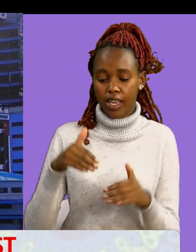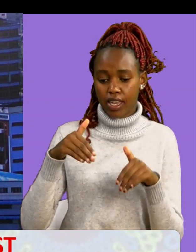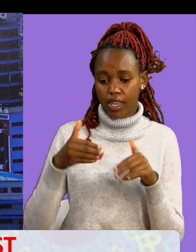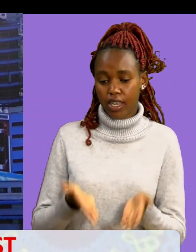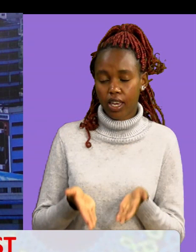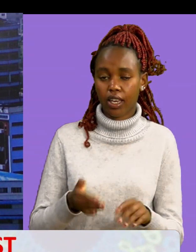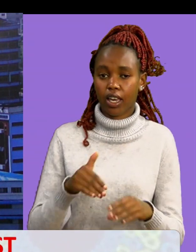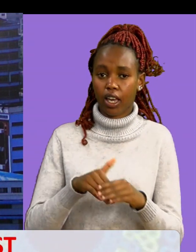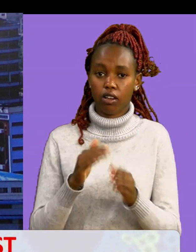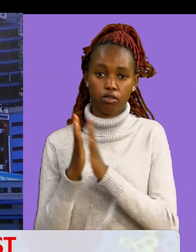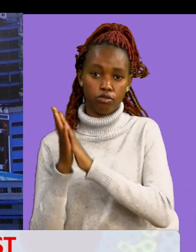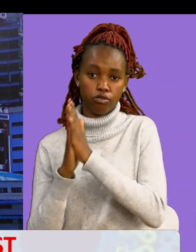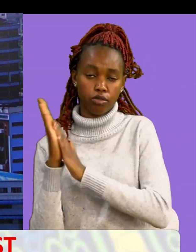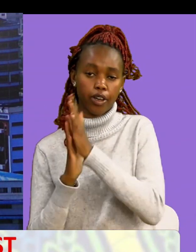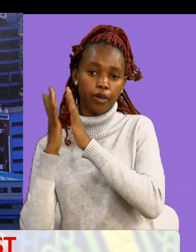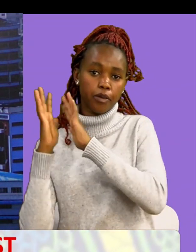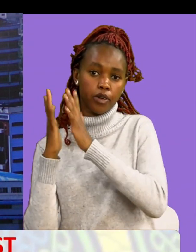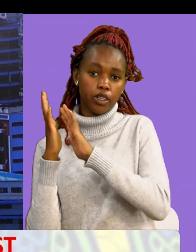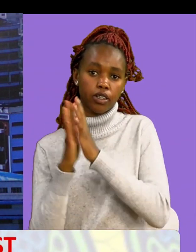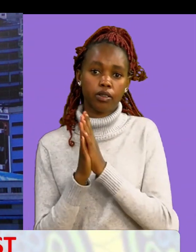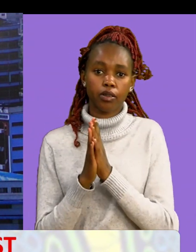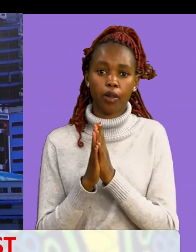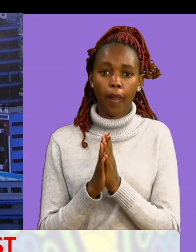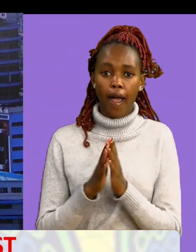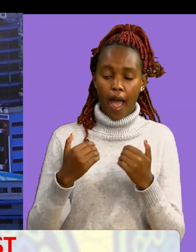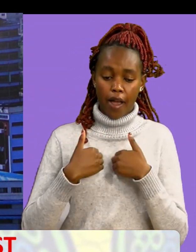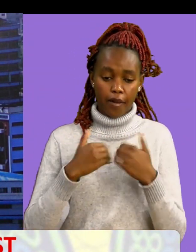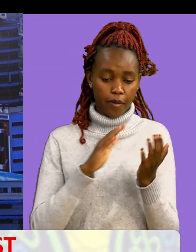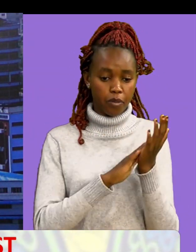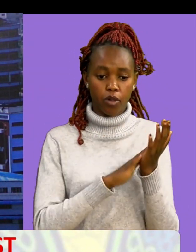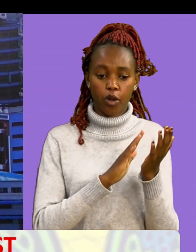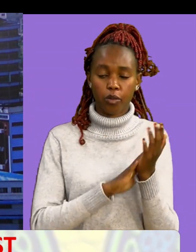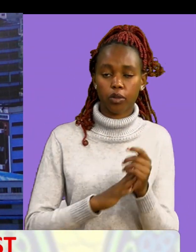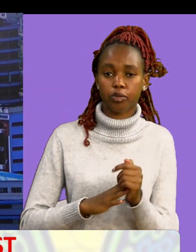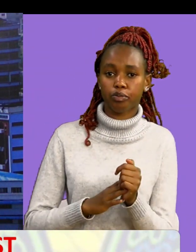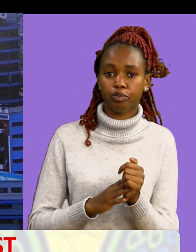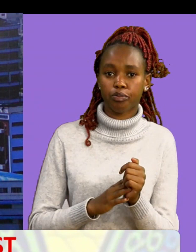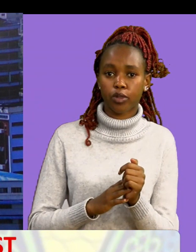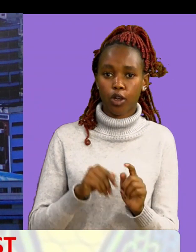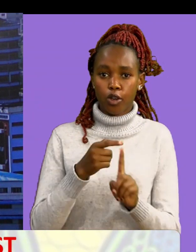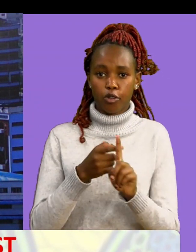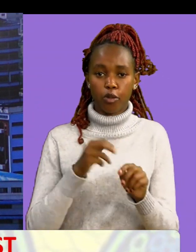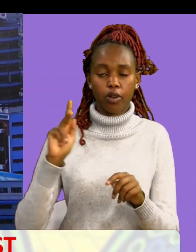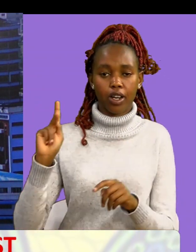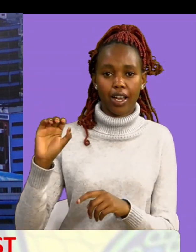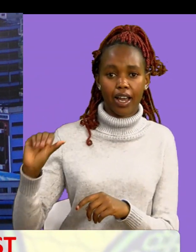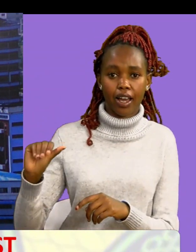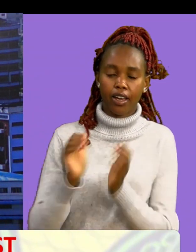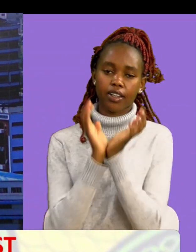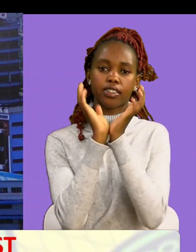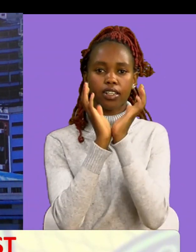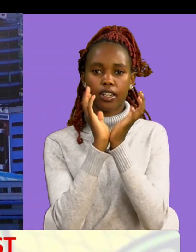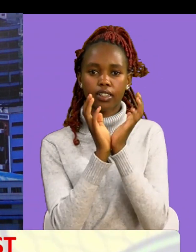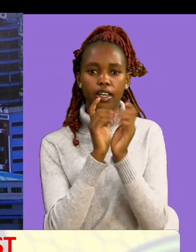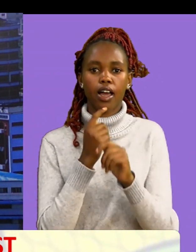Reggae Fest. And then again, let's tukwambia kuna comment moja imeingia hapa, I'm resonating with Mr. Ojembo straight from Kasarani. Anasema niaje, when I asked